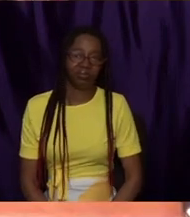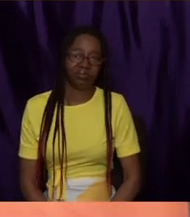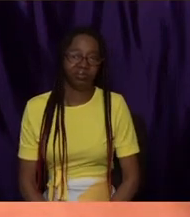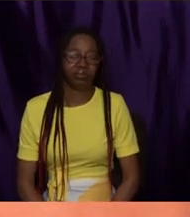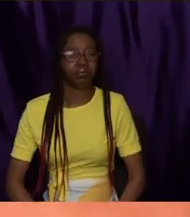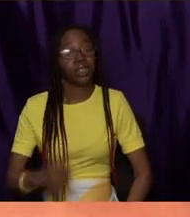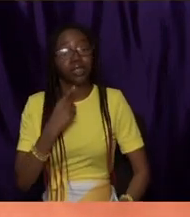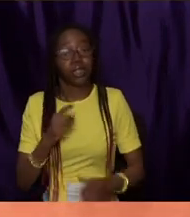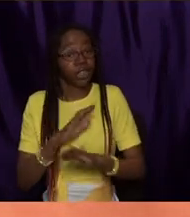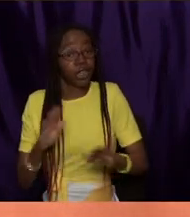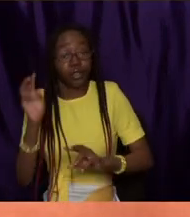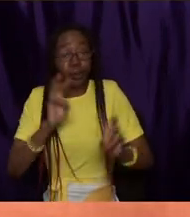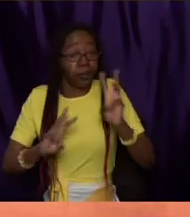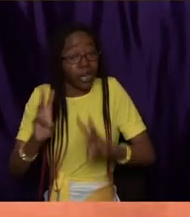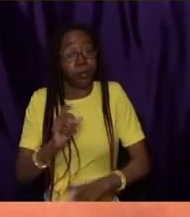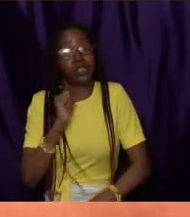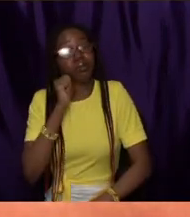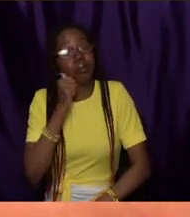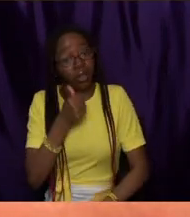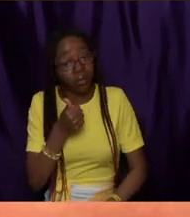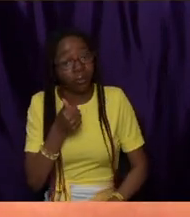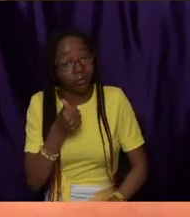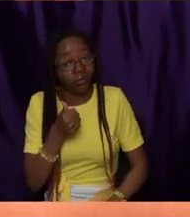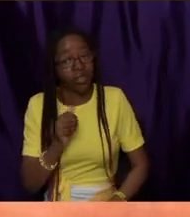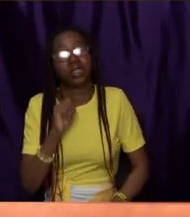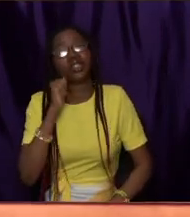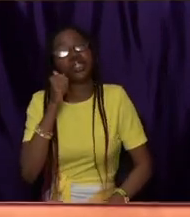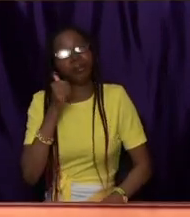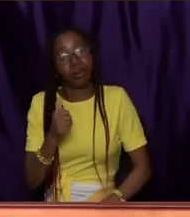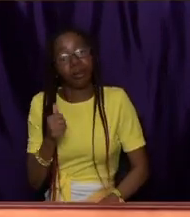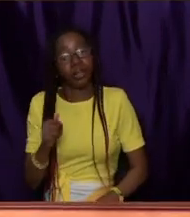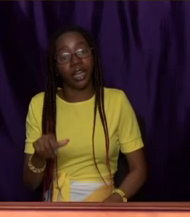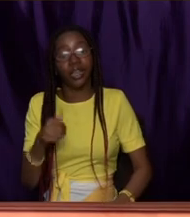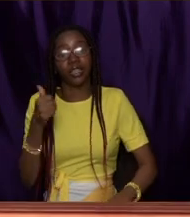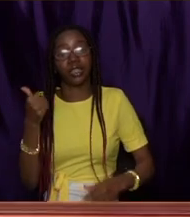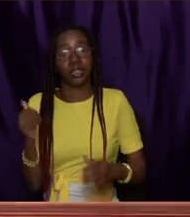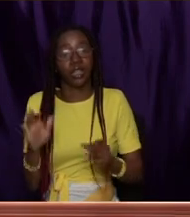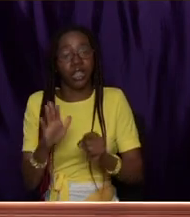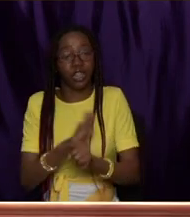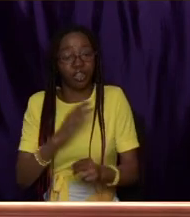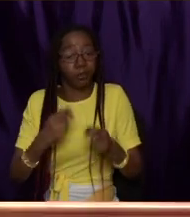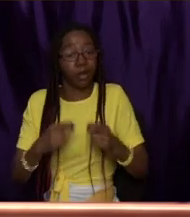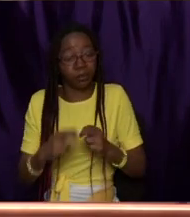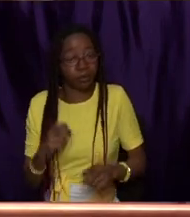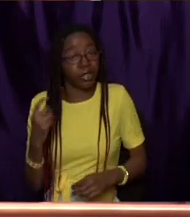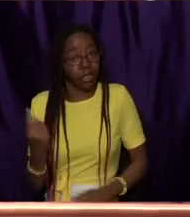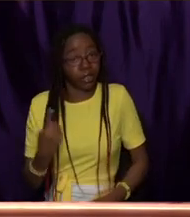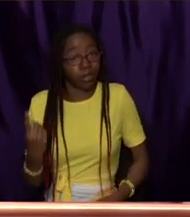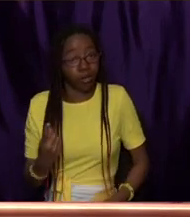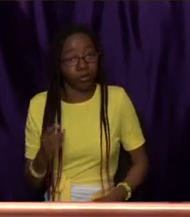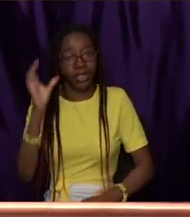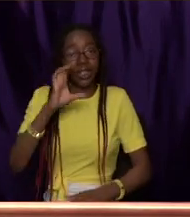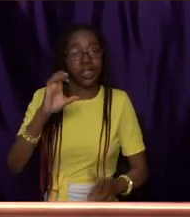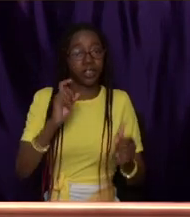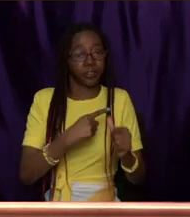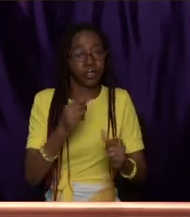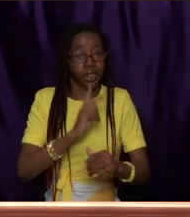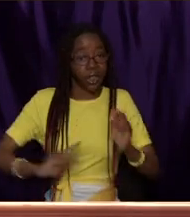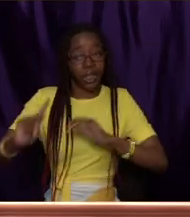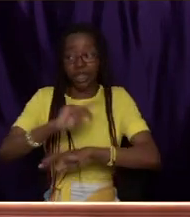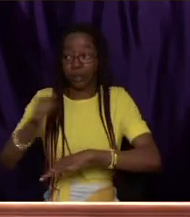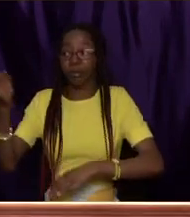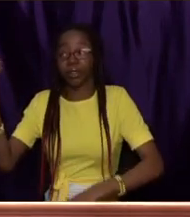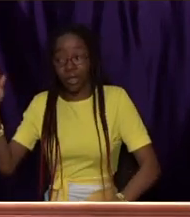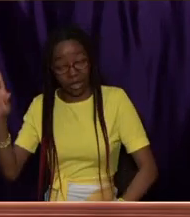Jesus said, don't worry about tomorrow. He said, tomorrow has enough worries for itself. He said, seek ye first the kingdom of